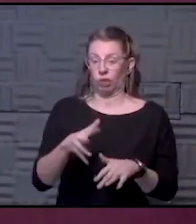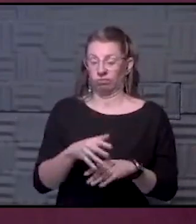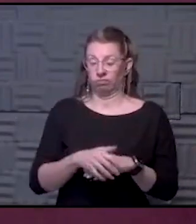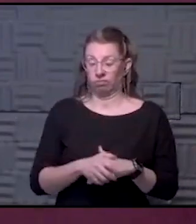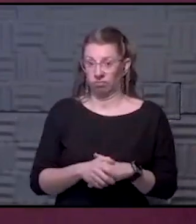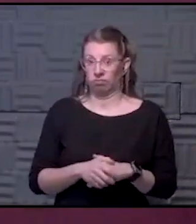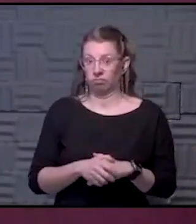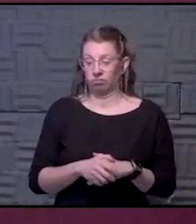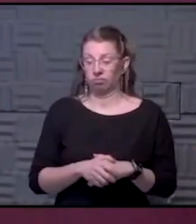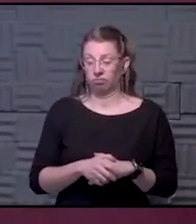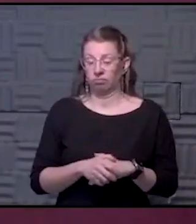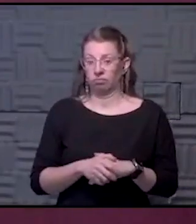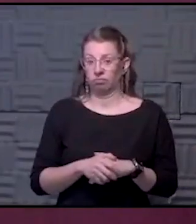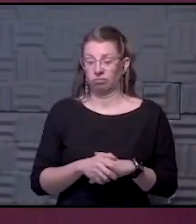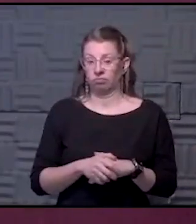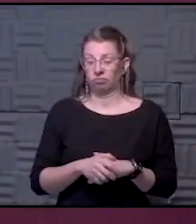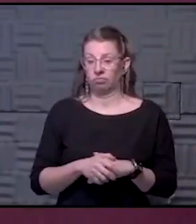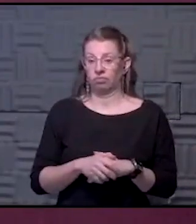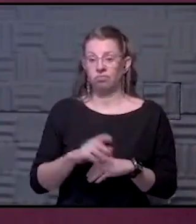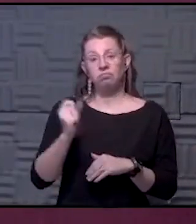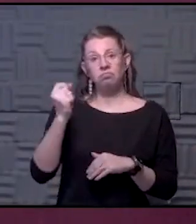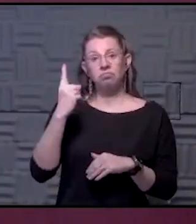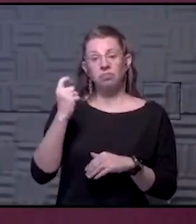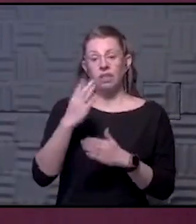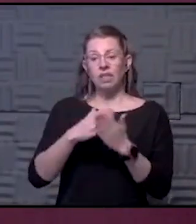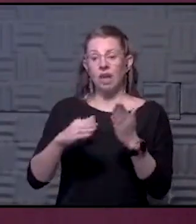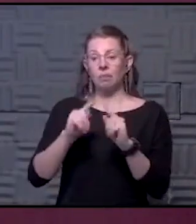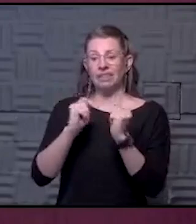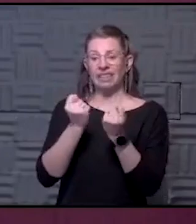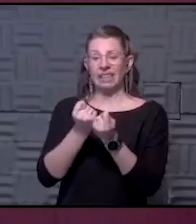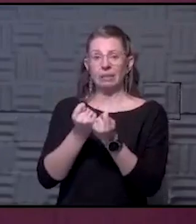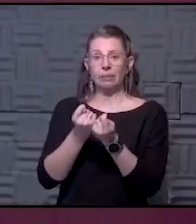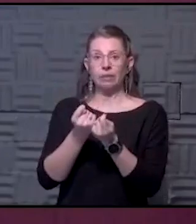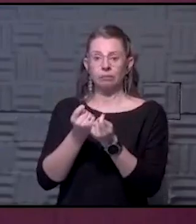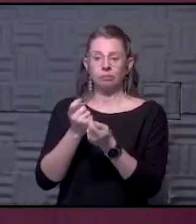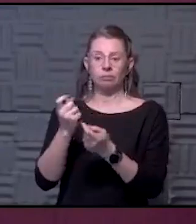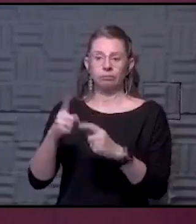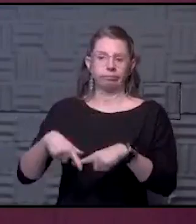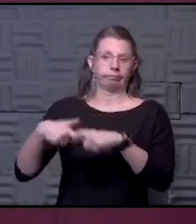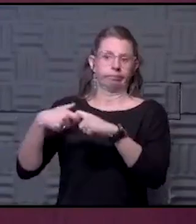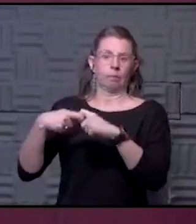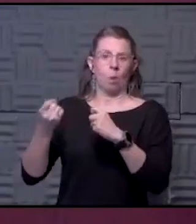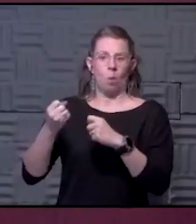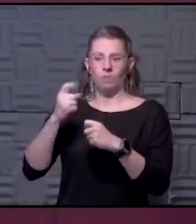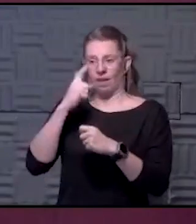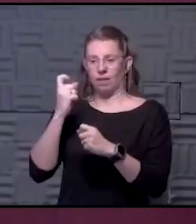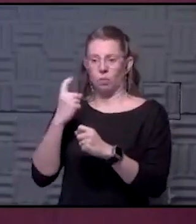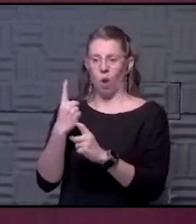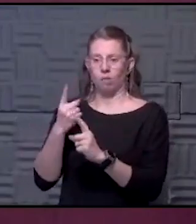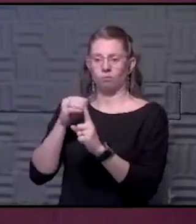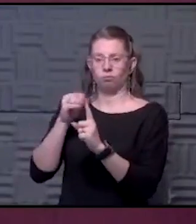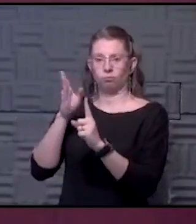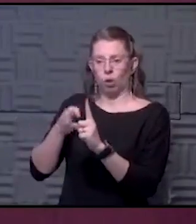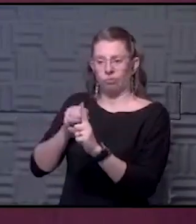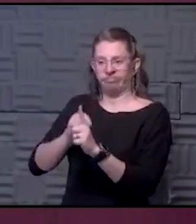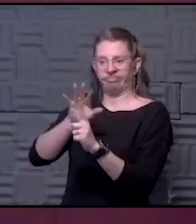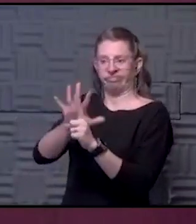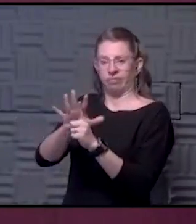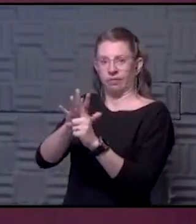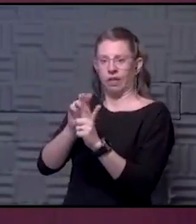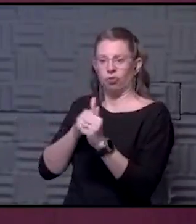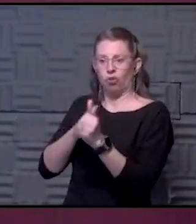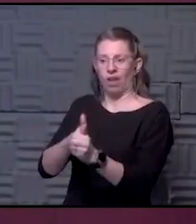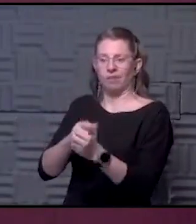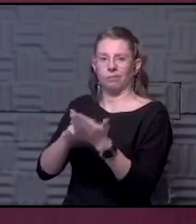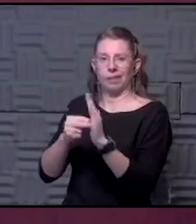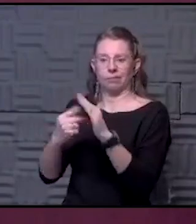be. Yes, they've had to shut down some teams because they get a contact within the team, and of course, tracing says you got to then